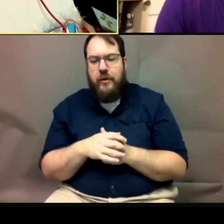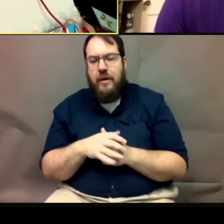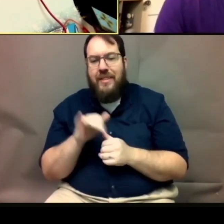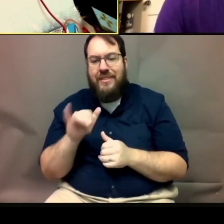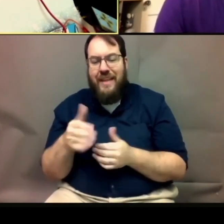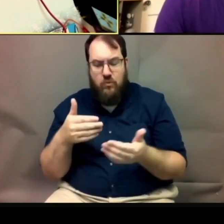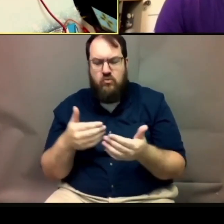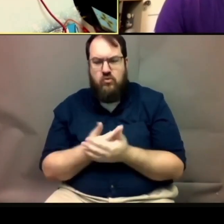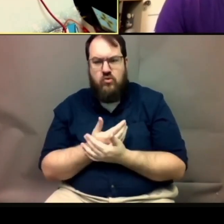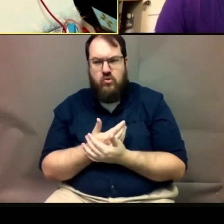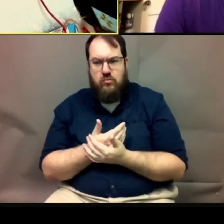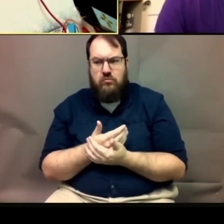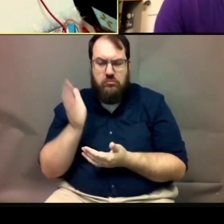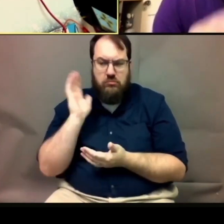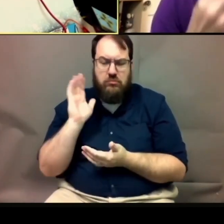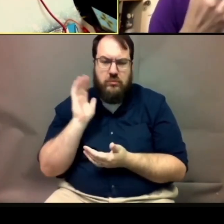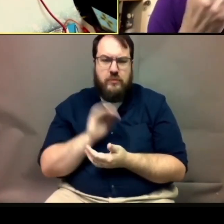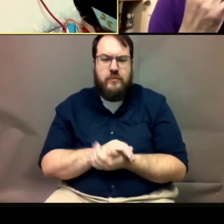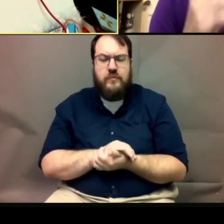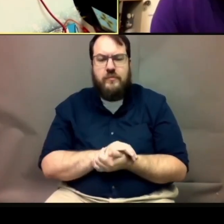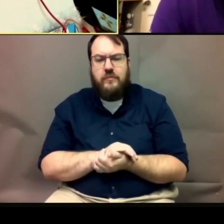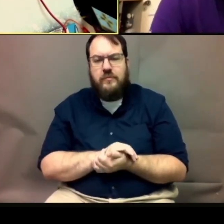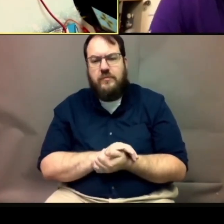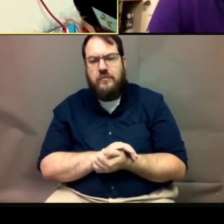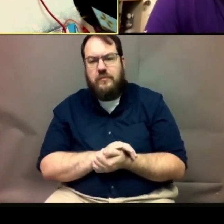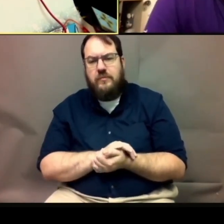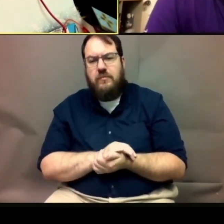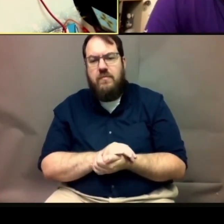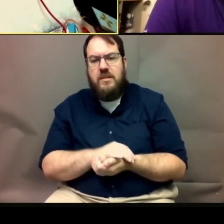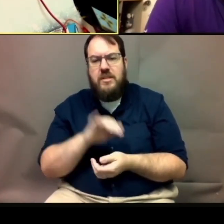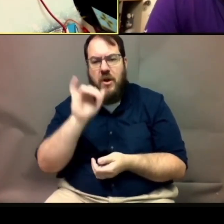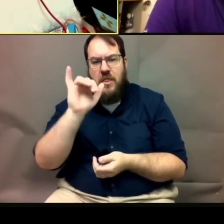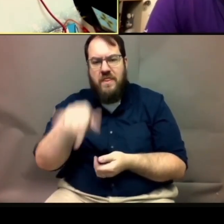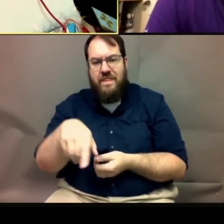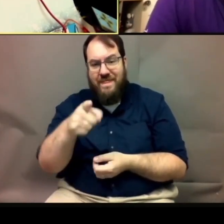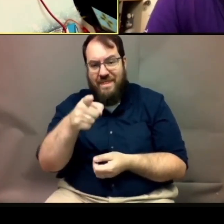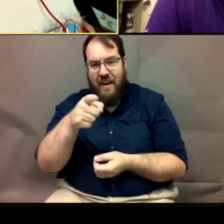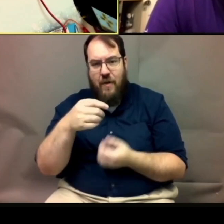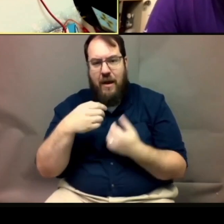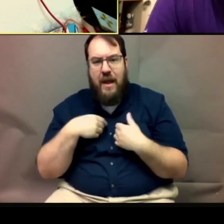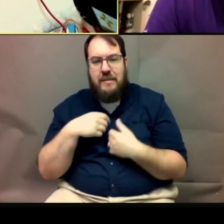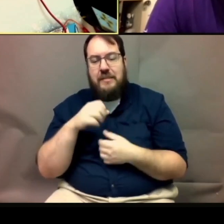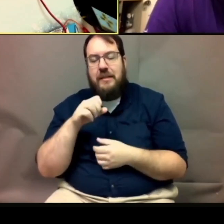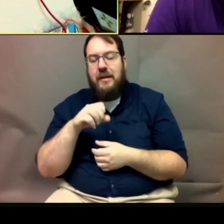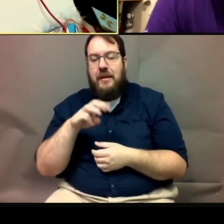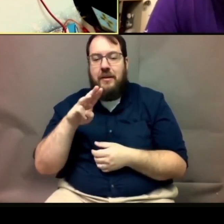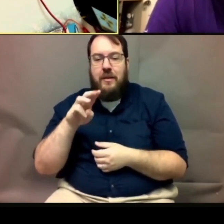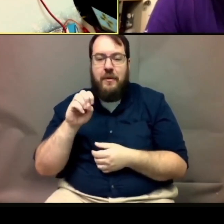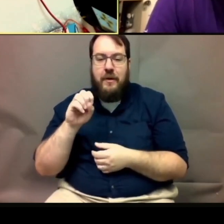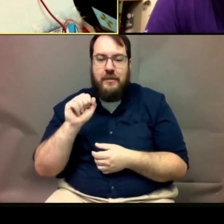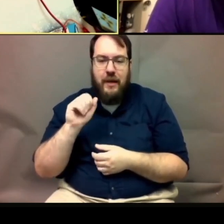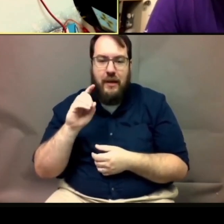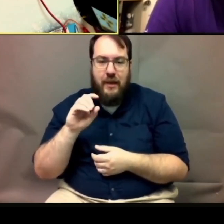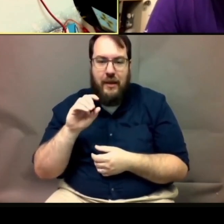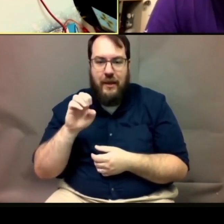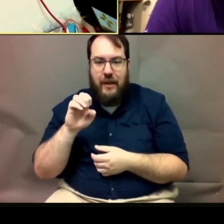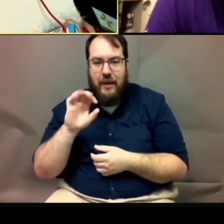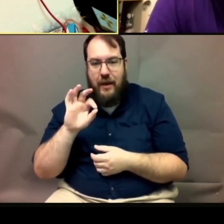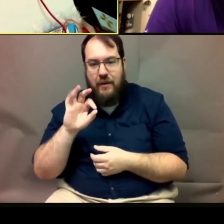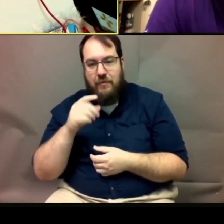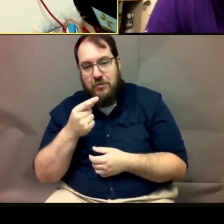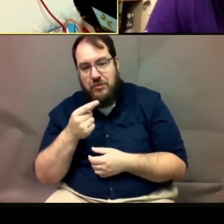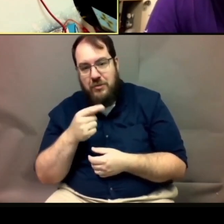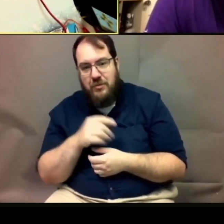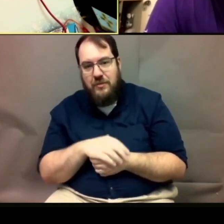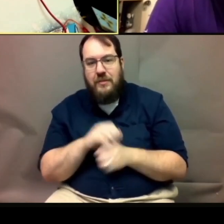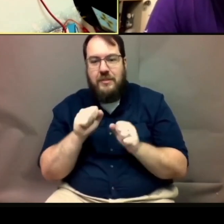So the last backpack is Makey Max. And this one has WASDFG and mouse control. So